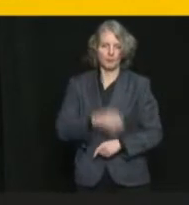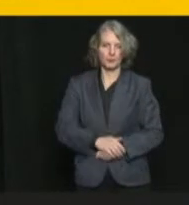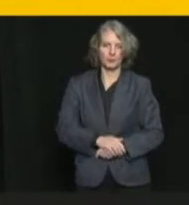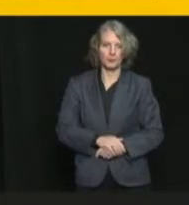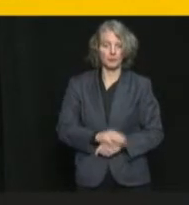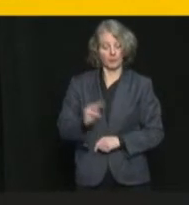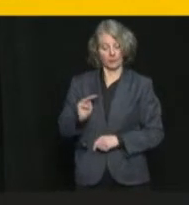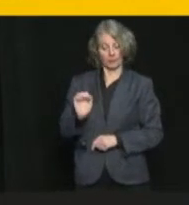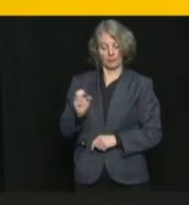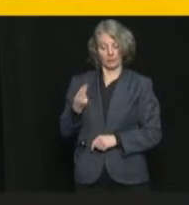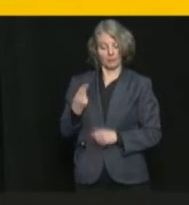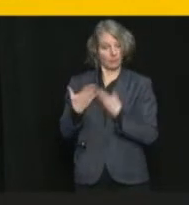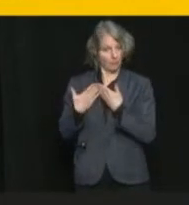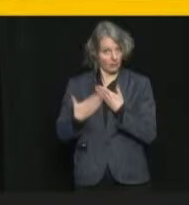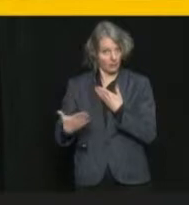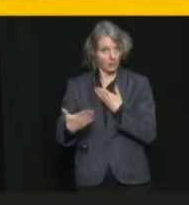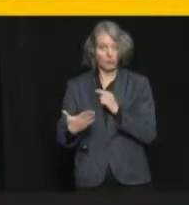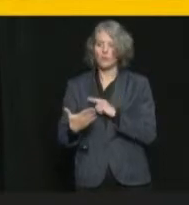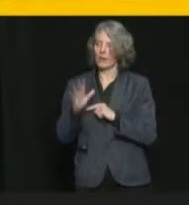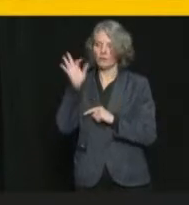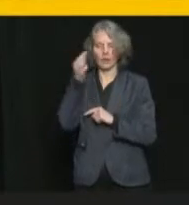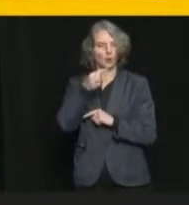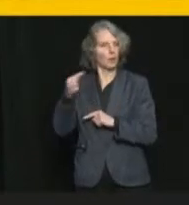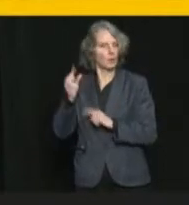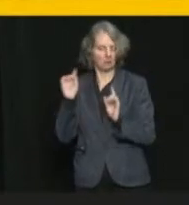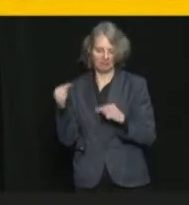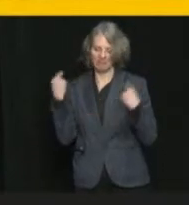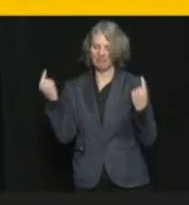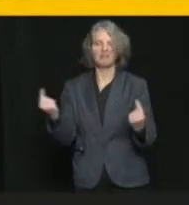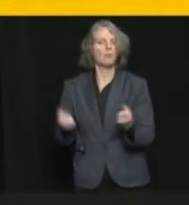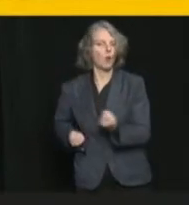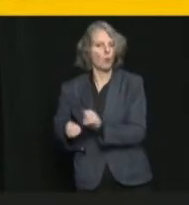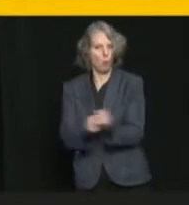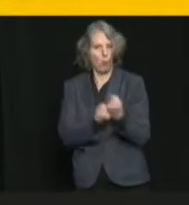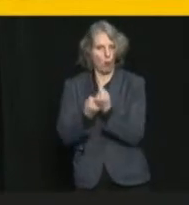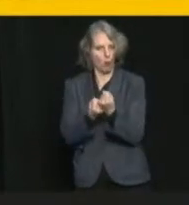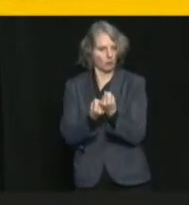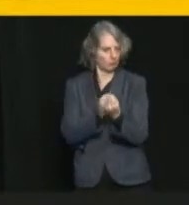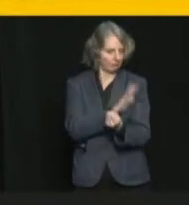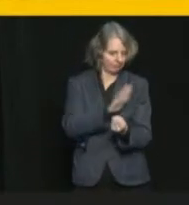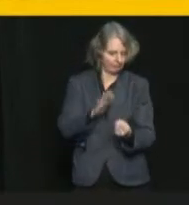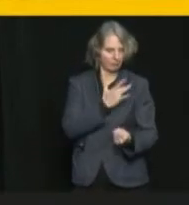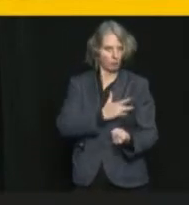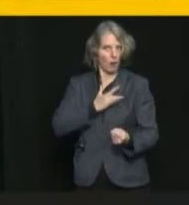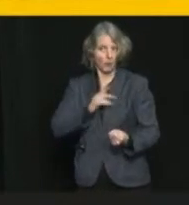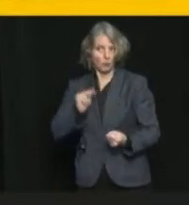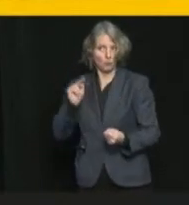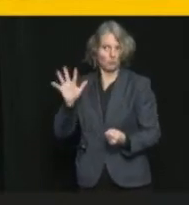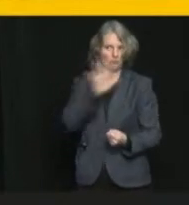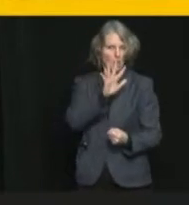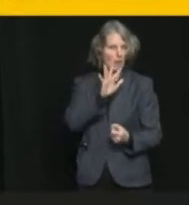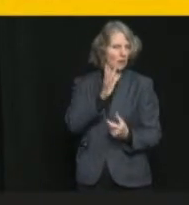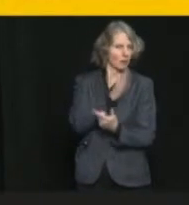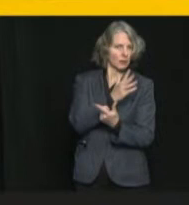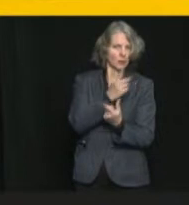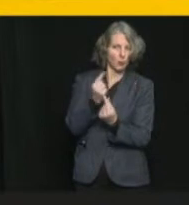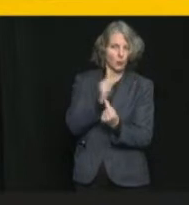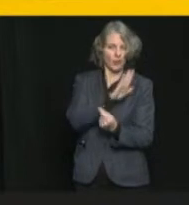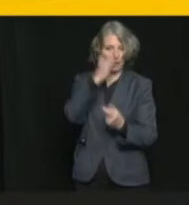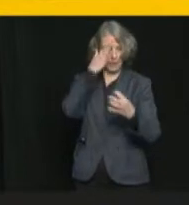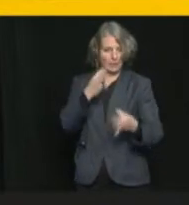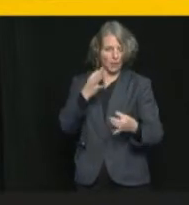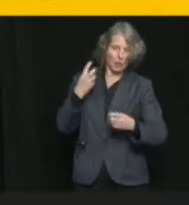Since the very beginning, we have been there as the federal government to support the provinces in making difficult decisions that they have had to